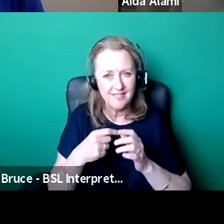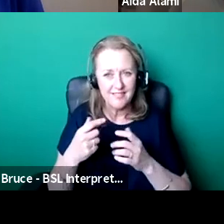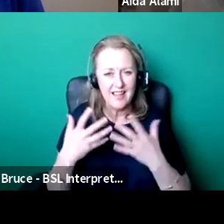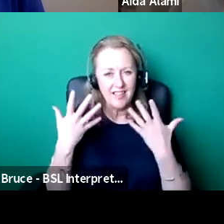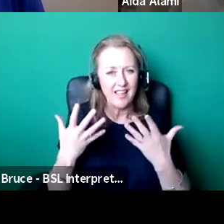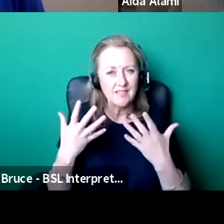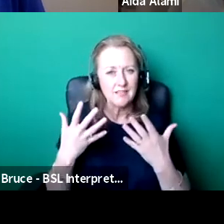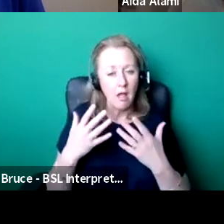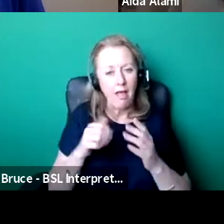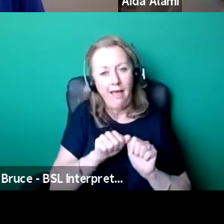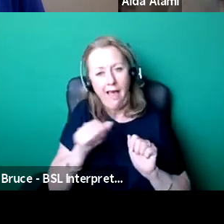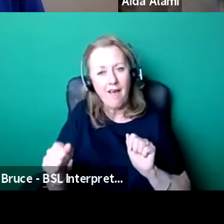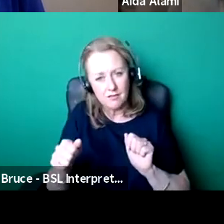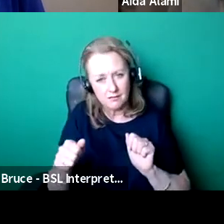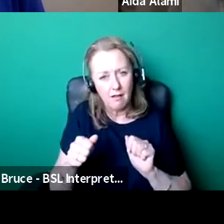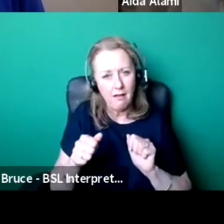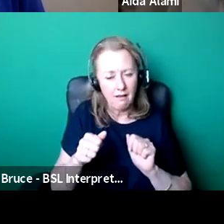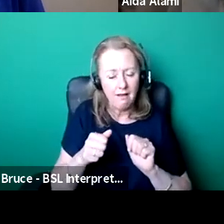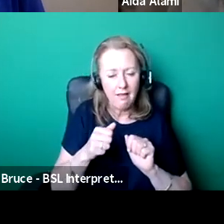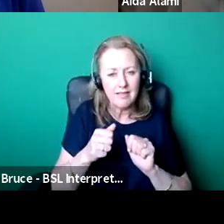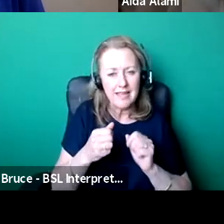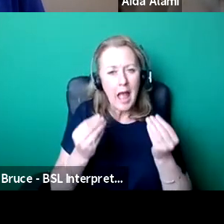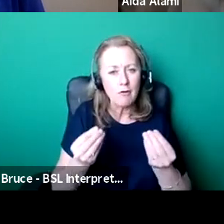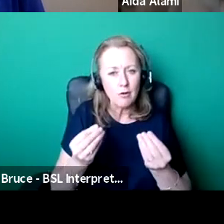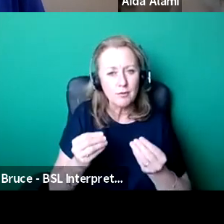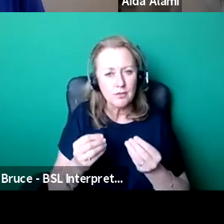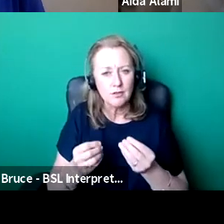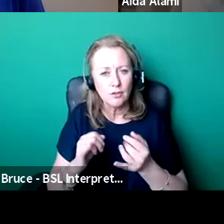Spring. Here in Germany, and